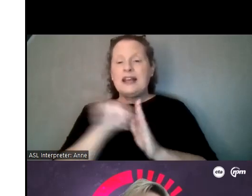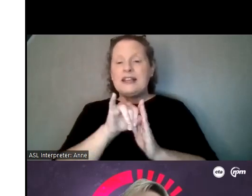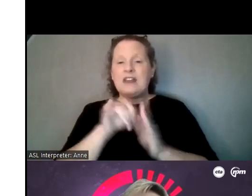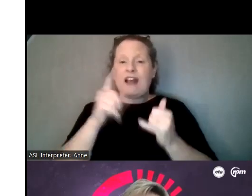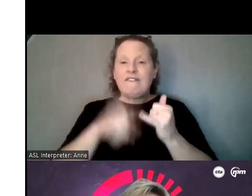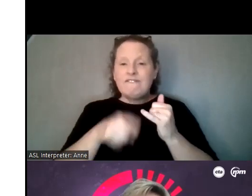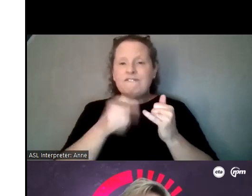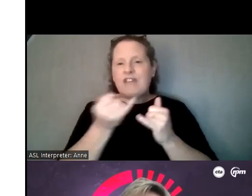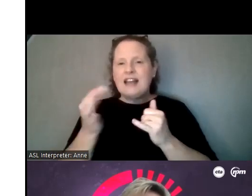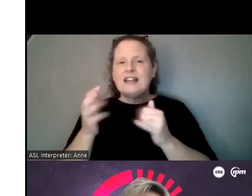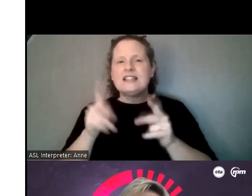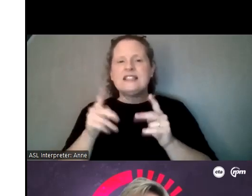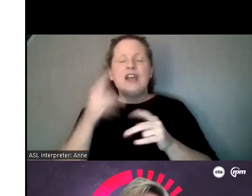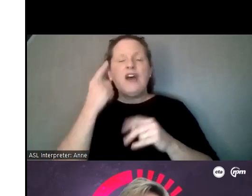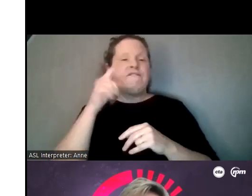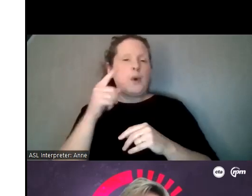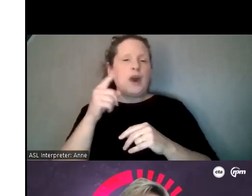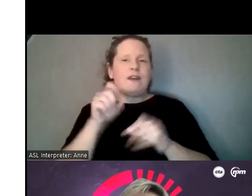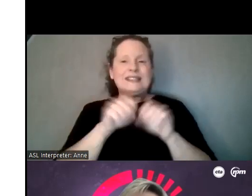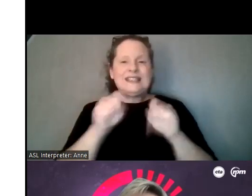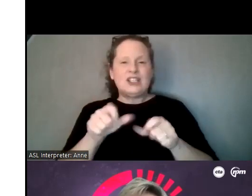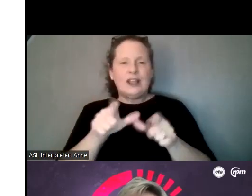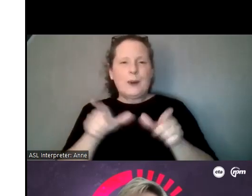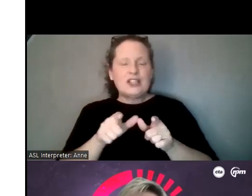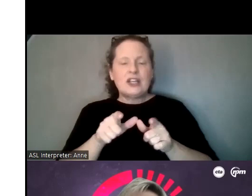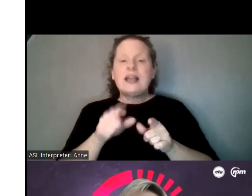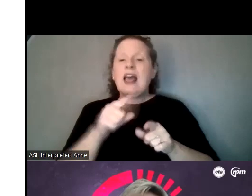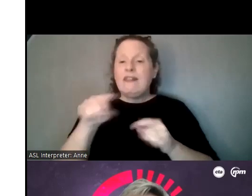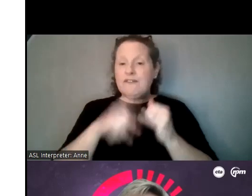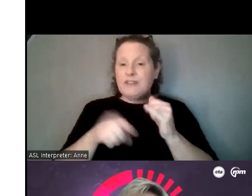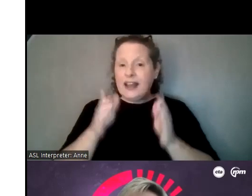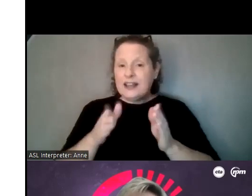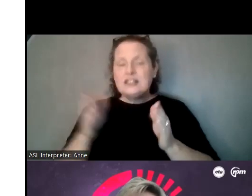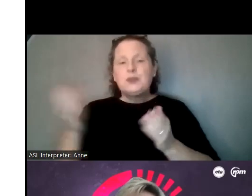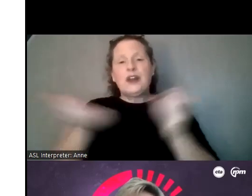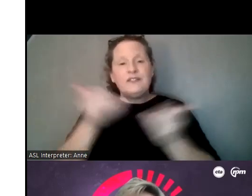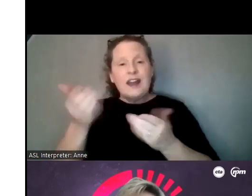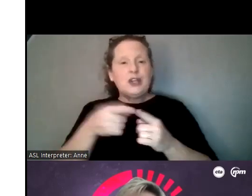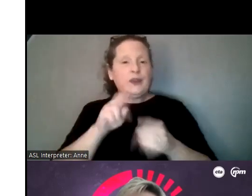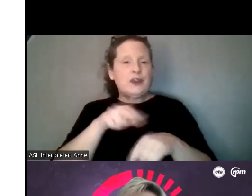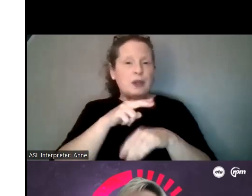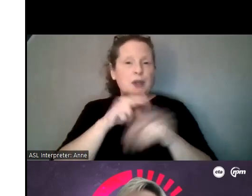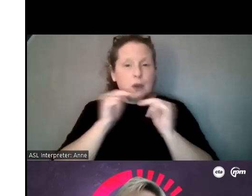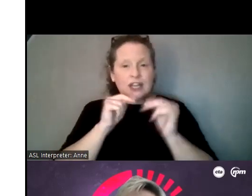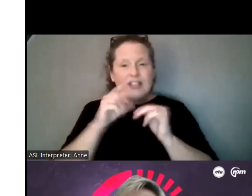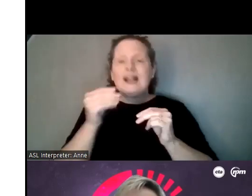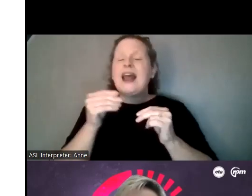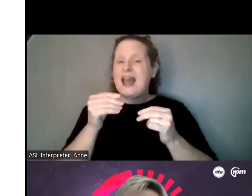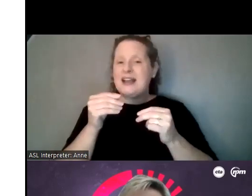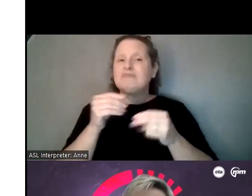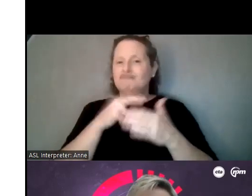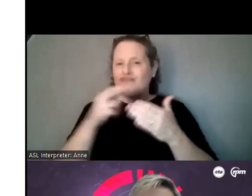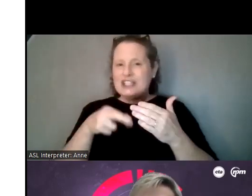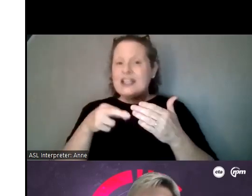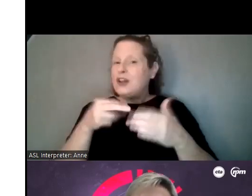locations. Finalists were invited to negotiations and subsequently entered into a contract with CTA for the artwork